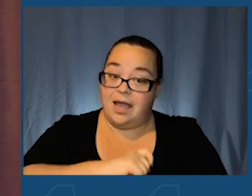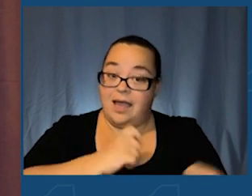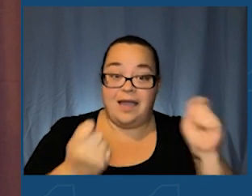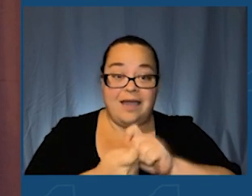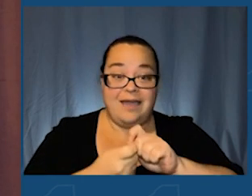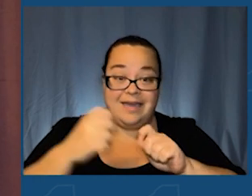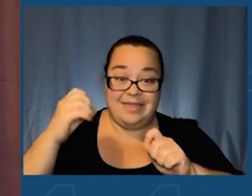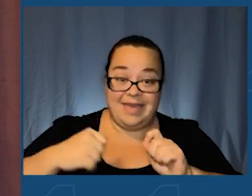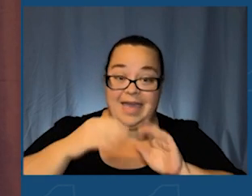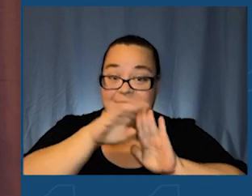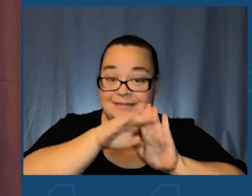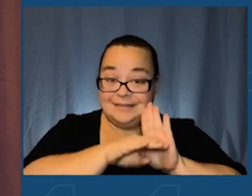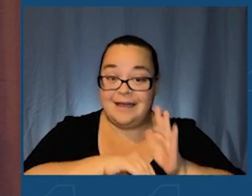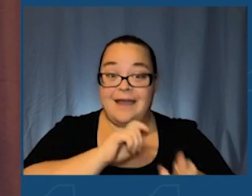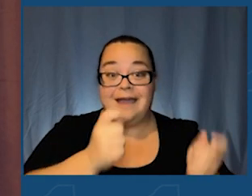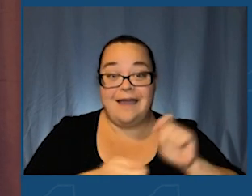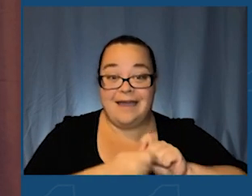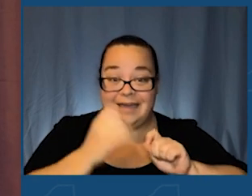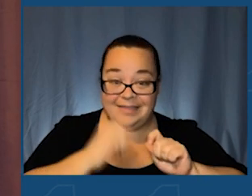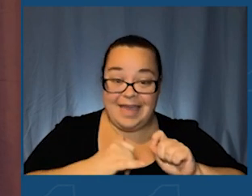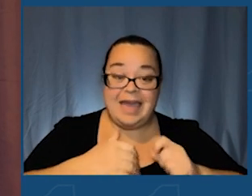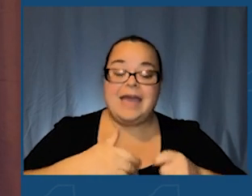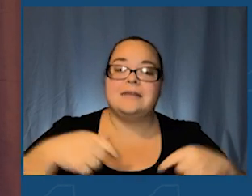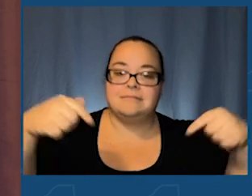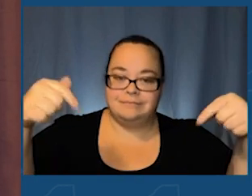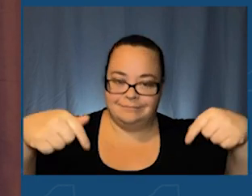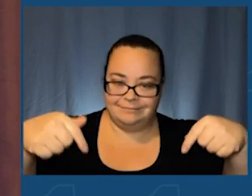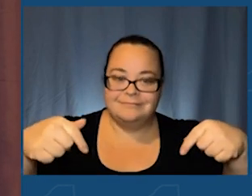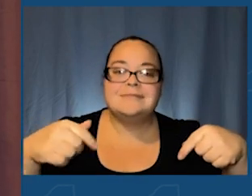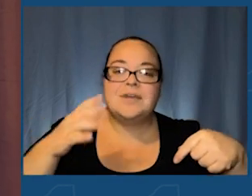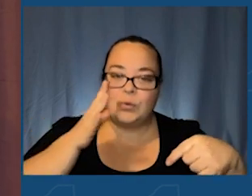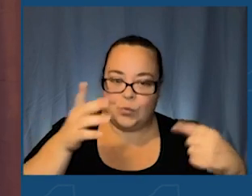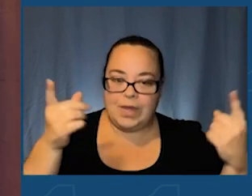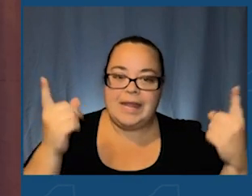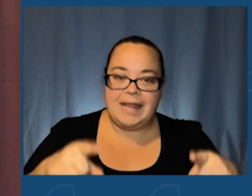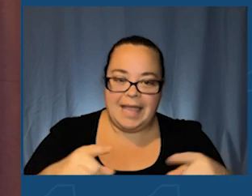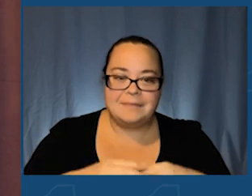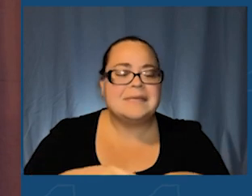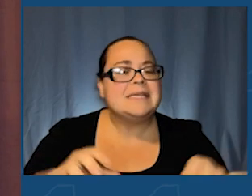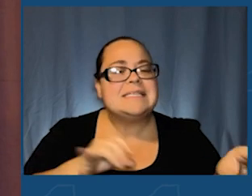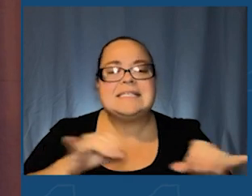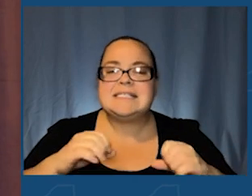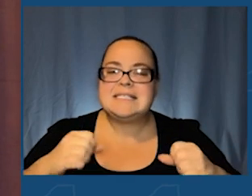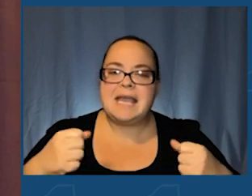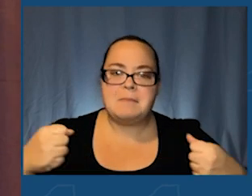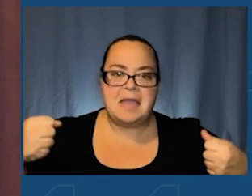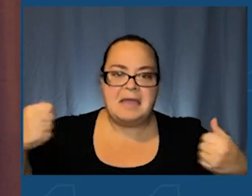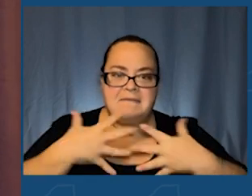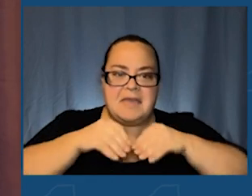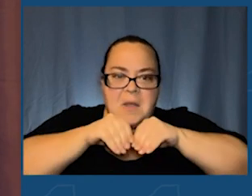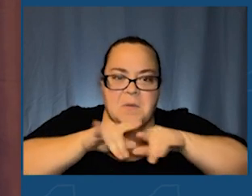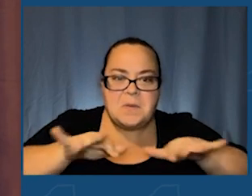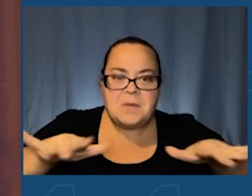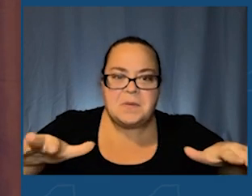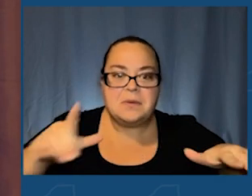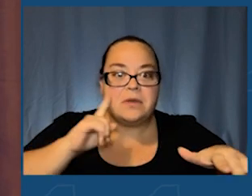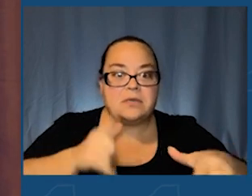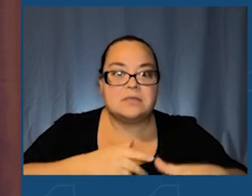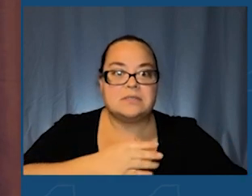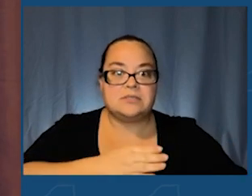today. It's coming. It's the same fear-mongering that has attempted to stop progress throughout our entire history.